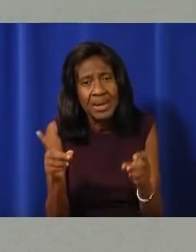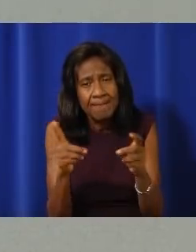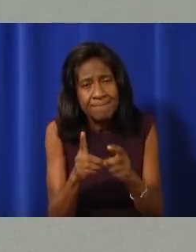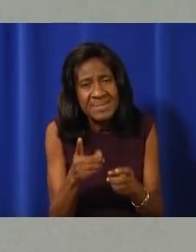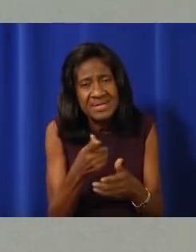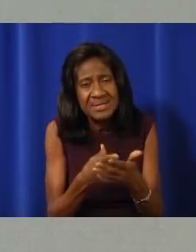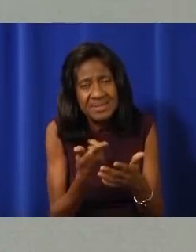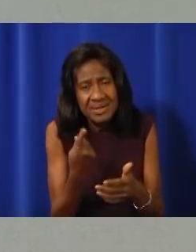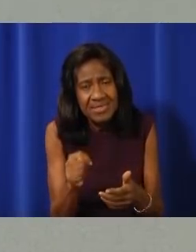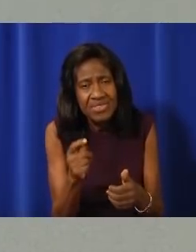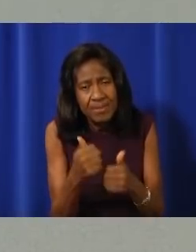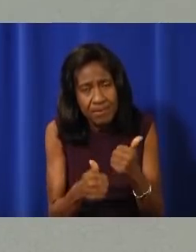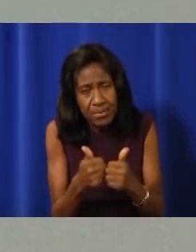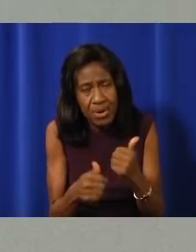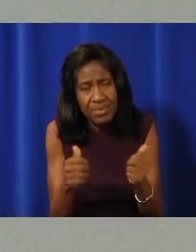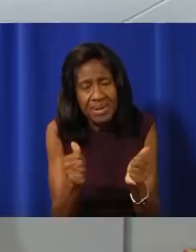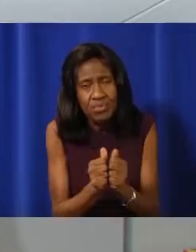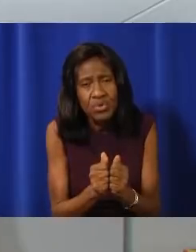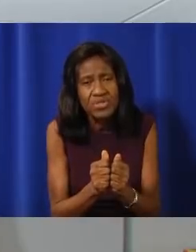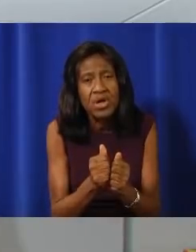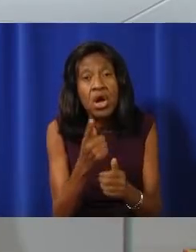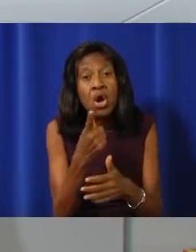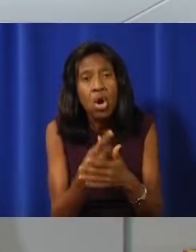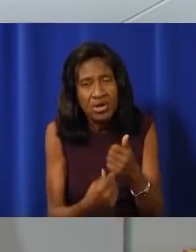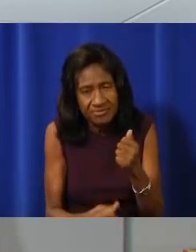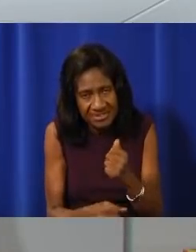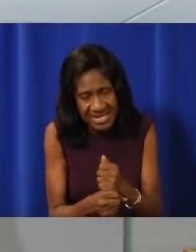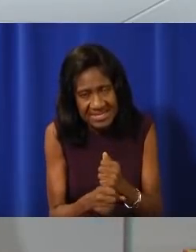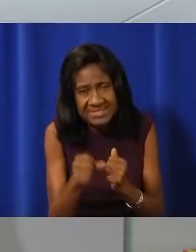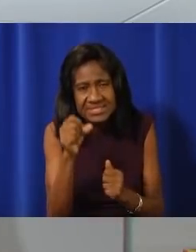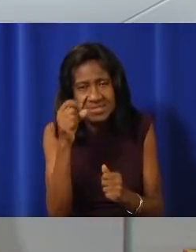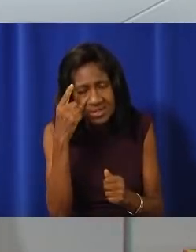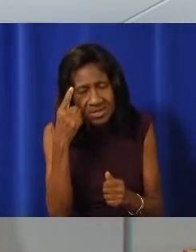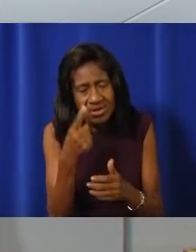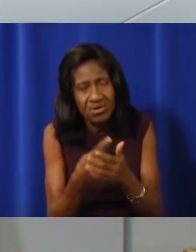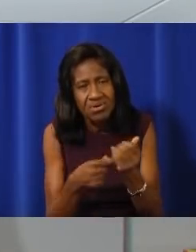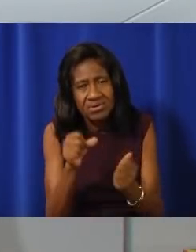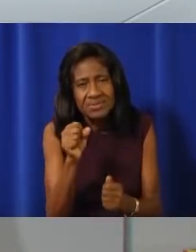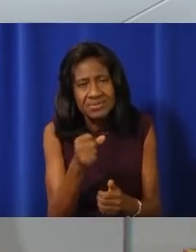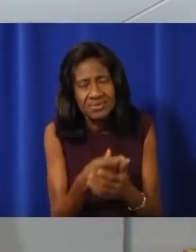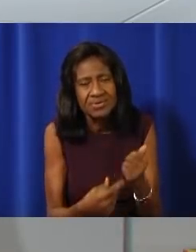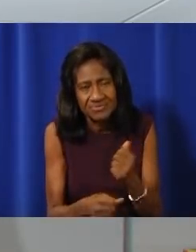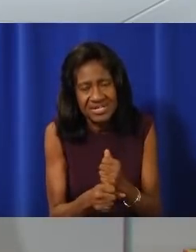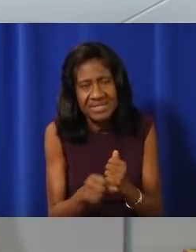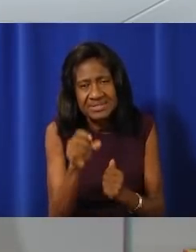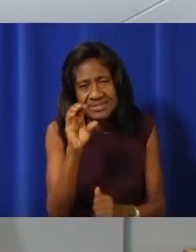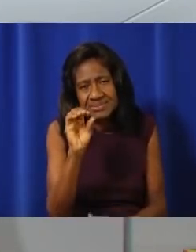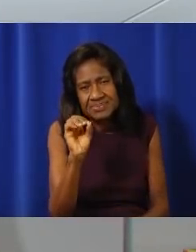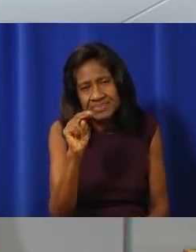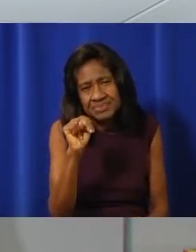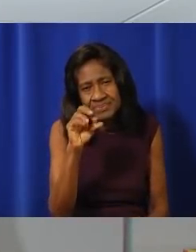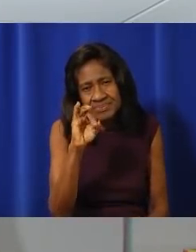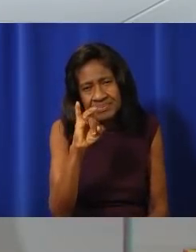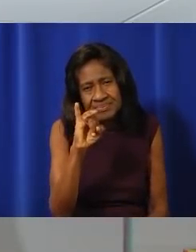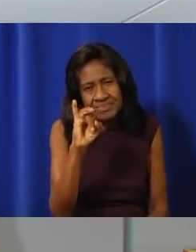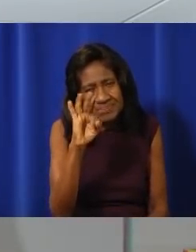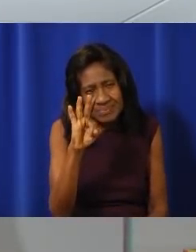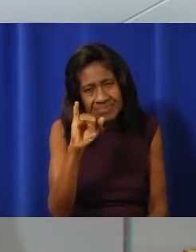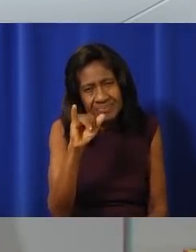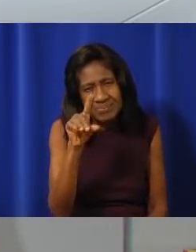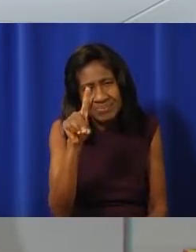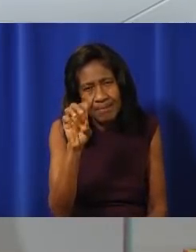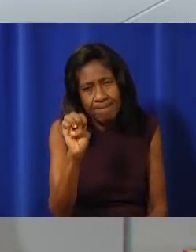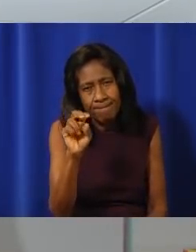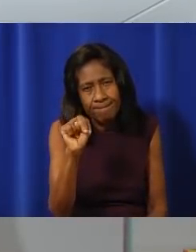Donna. Thank you very much, Your Excellency. We now go to the Minister for Health, the Honourable Sabrina Turner. Good evening, everyone, and thank